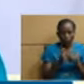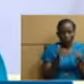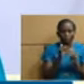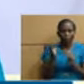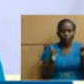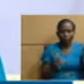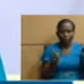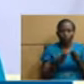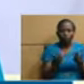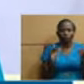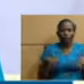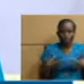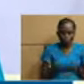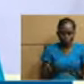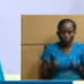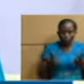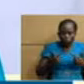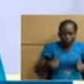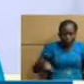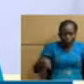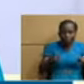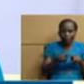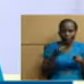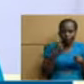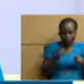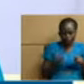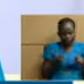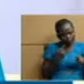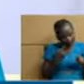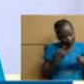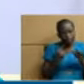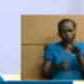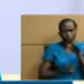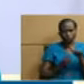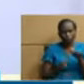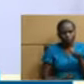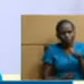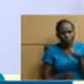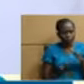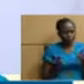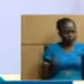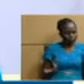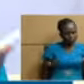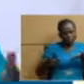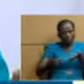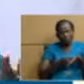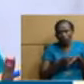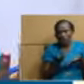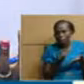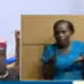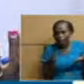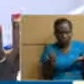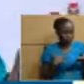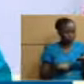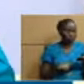are not there is for us to look at the prevailing situation, what we have in our envelope, and how best we